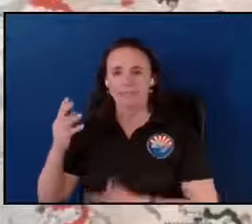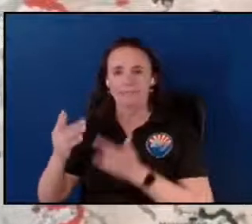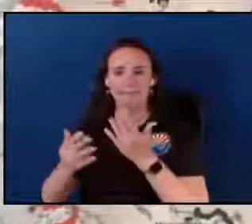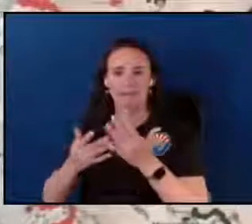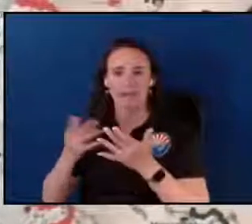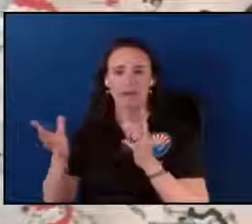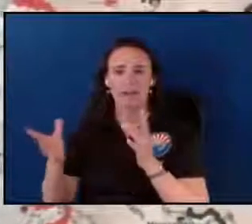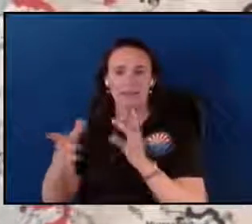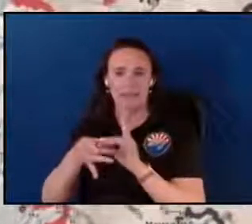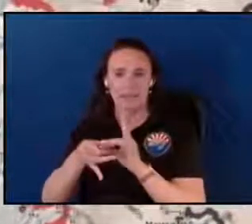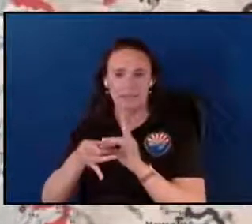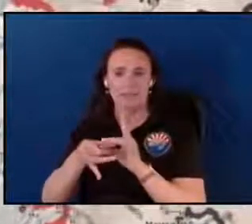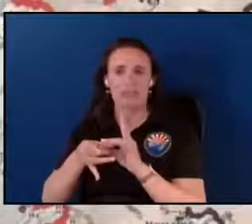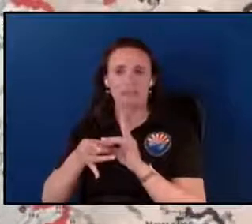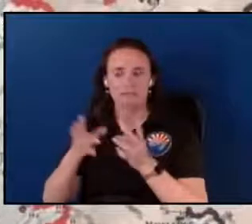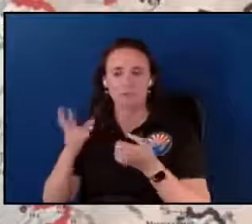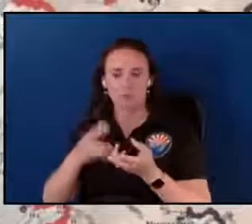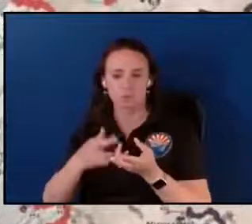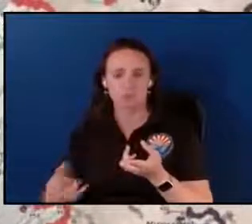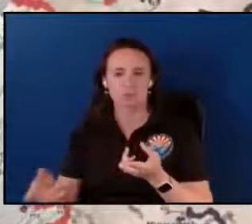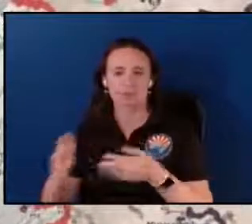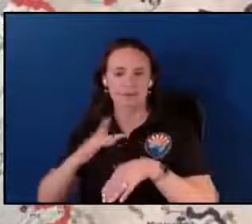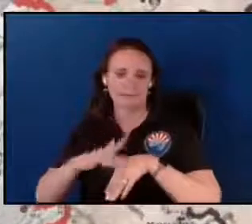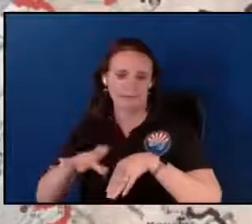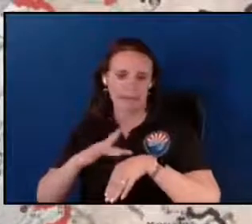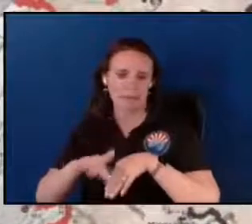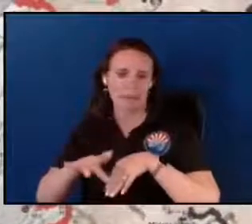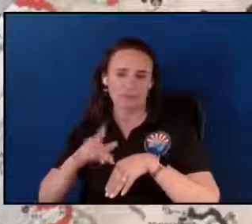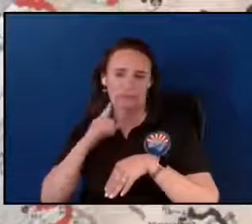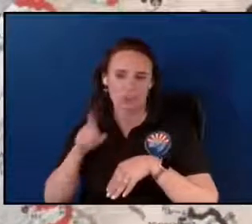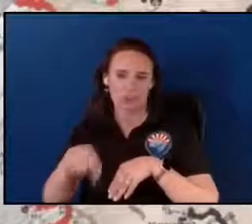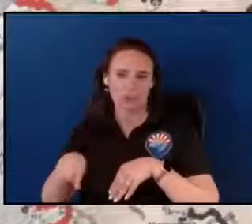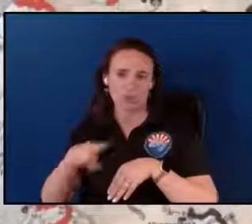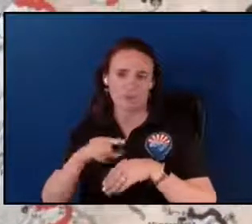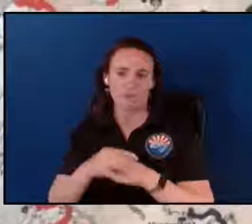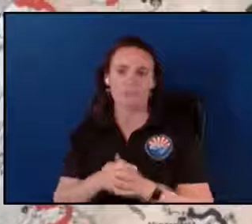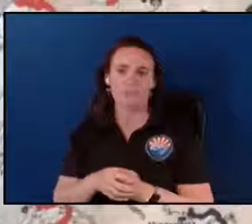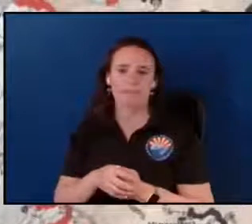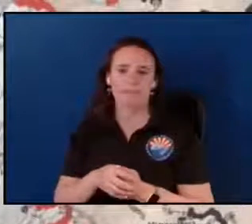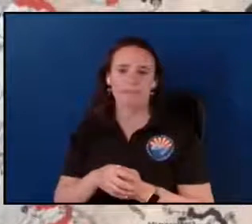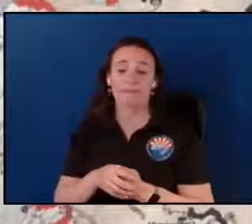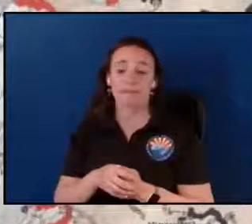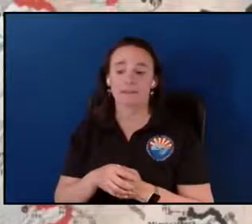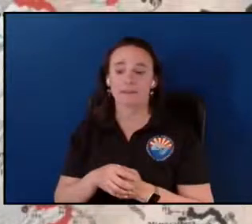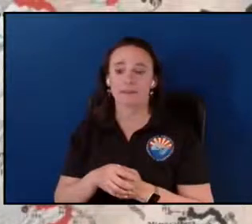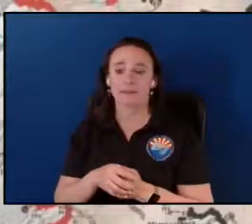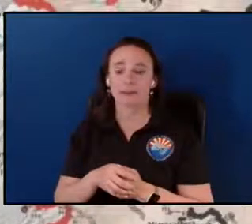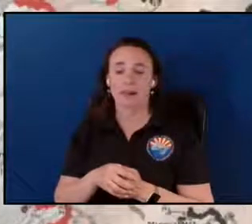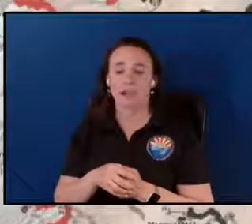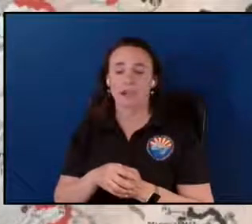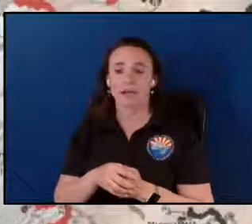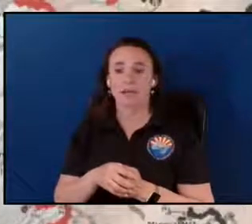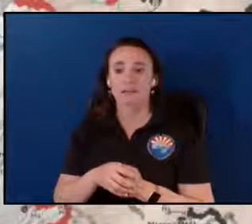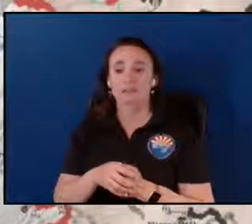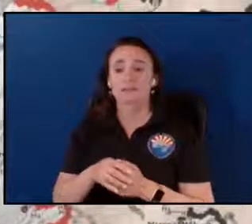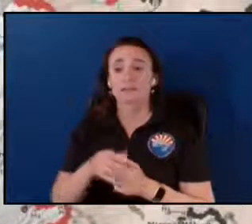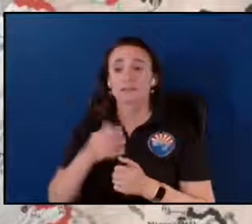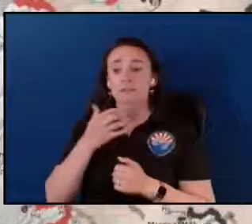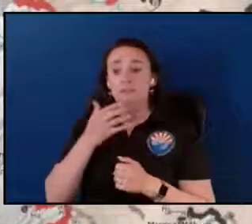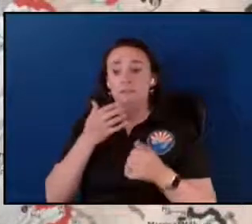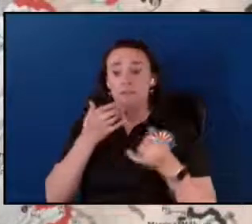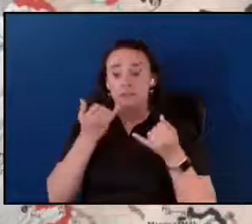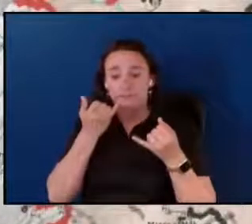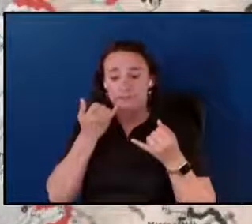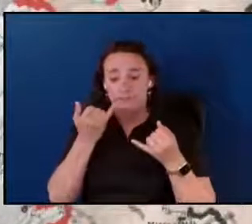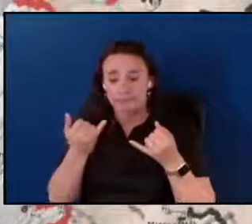different resources that are available for you. The number for that, also a hotline for you to call if you need information